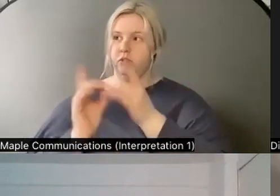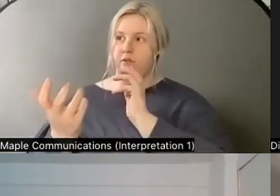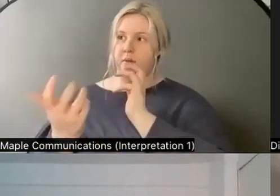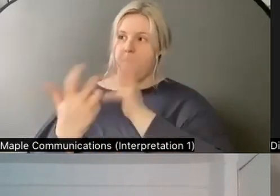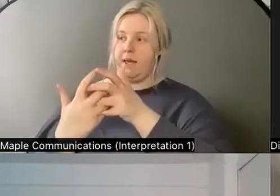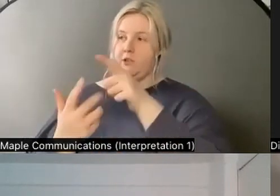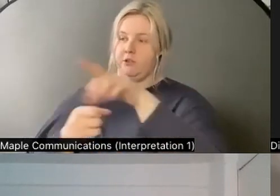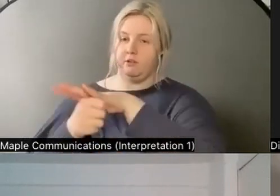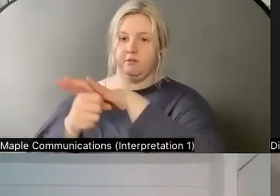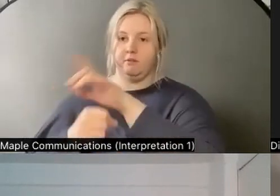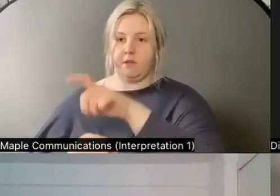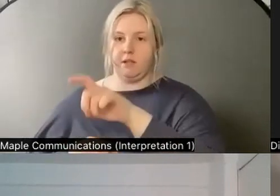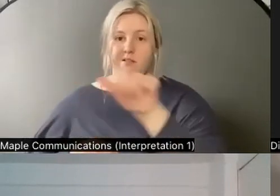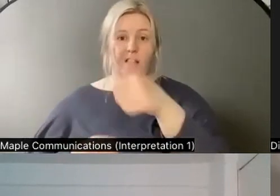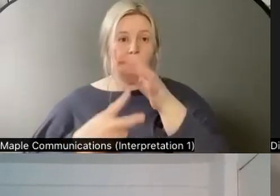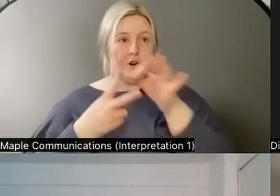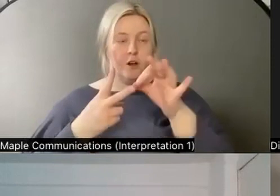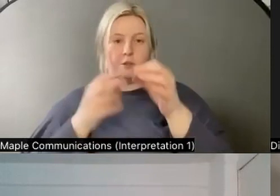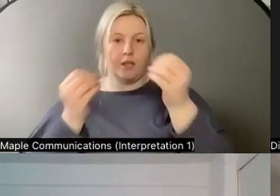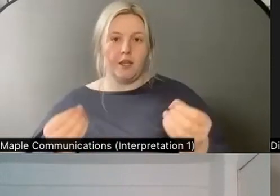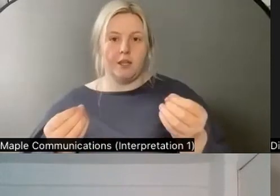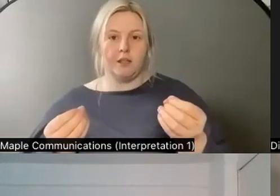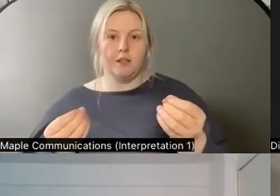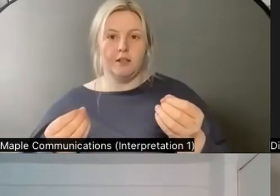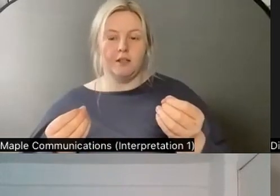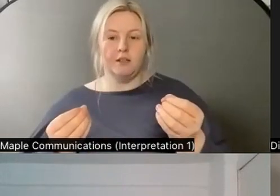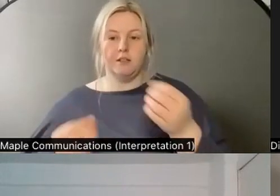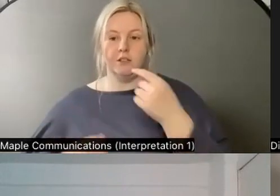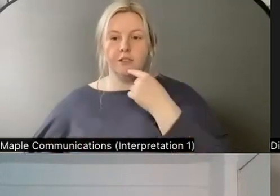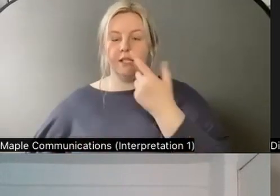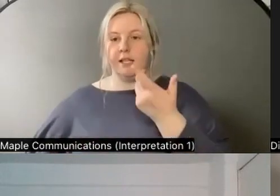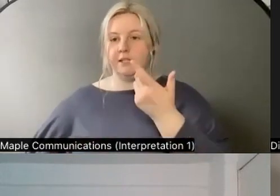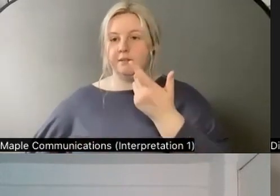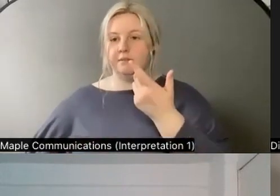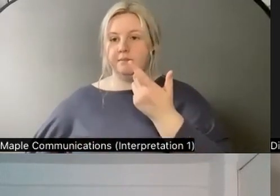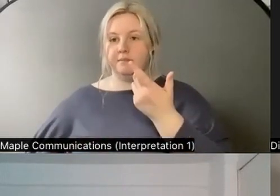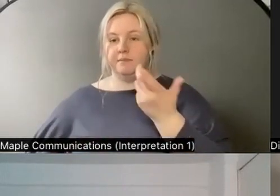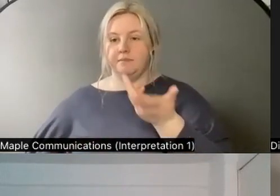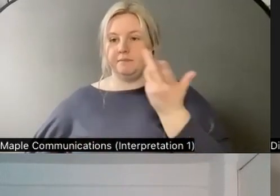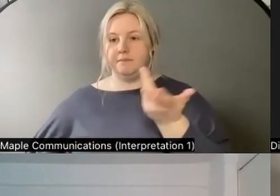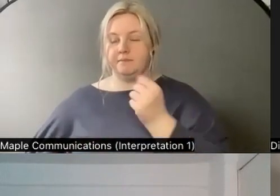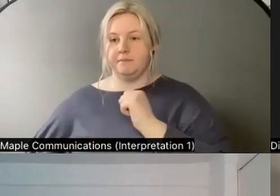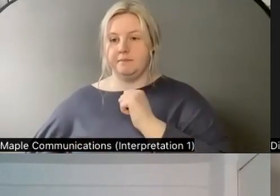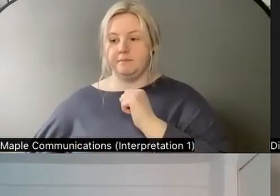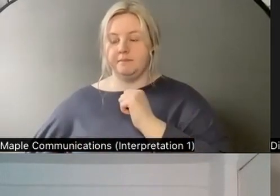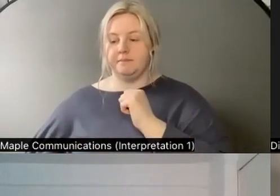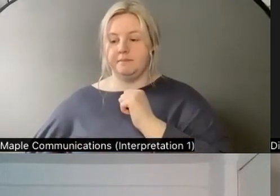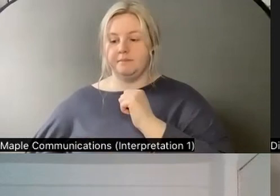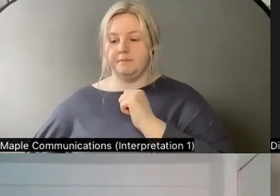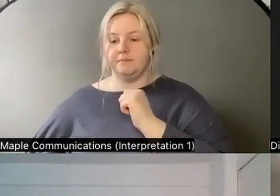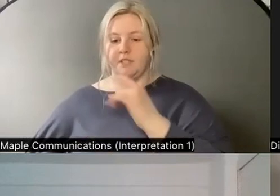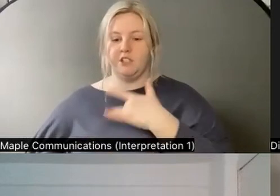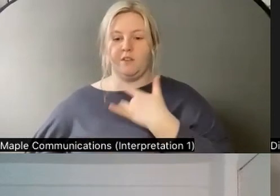presented with the option to say, like, hey, like, you know, like, you're not yeah, I just think about the incredible loneliness